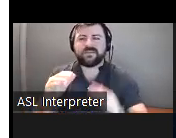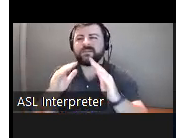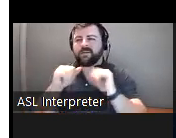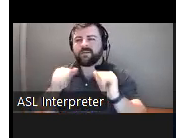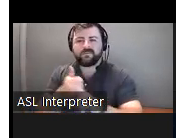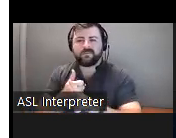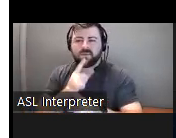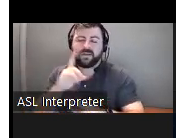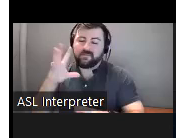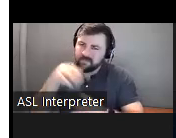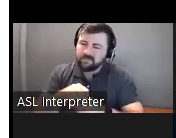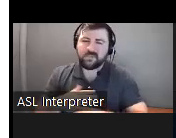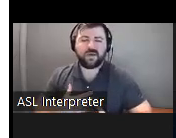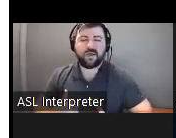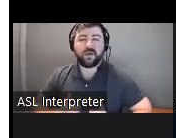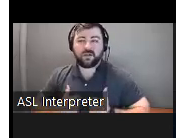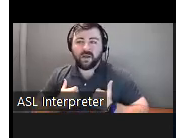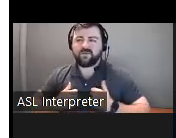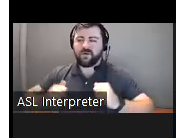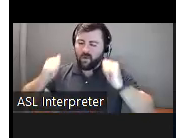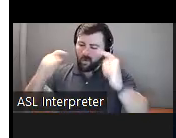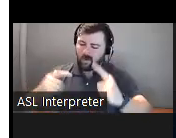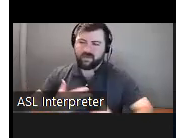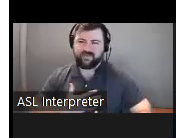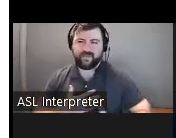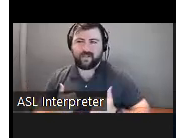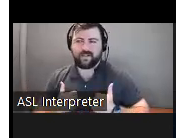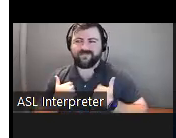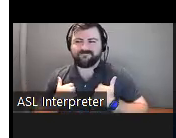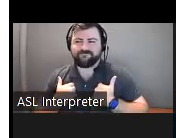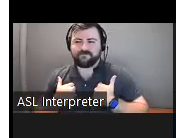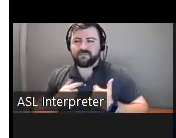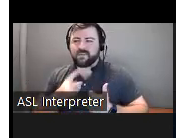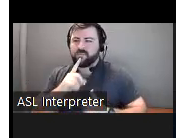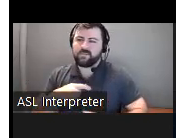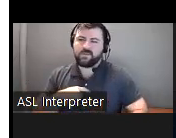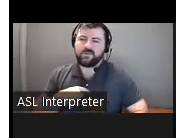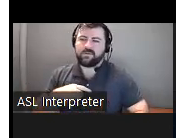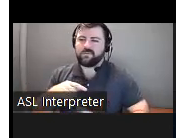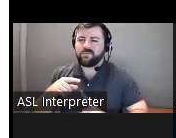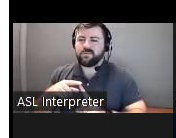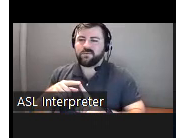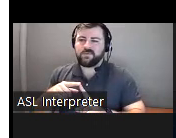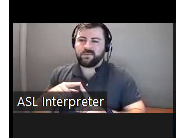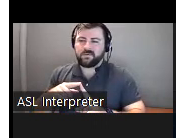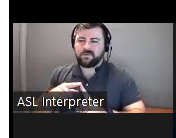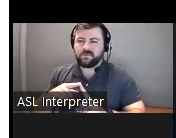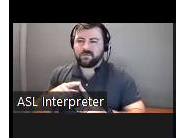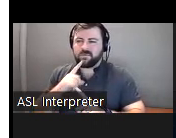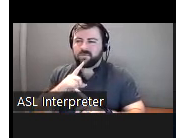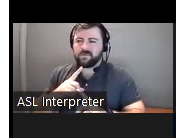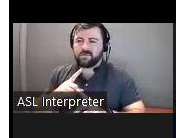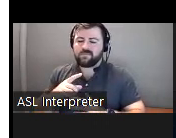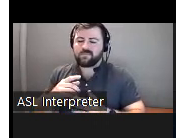been in my life all of my life, having been emancipated through foster